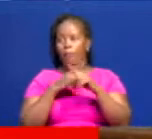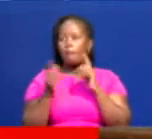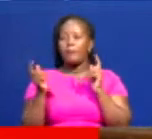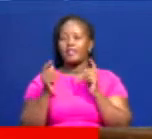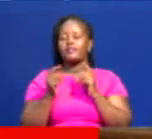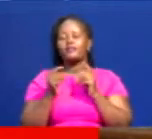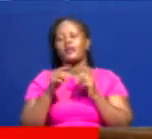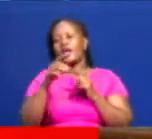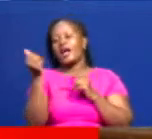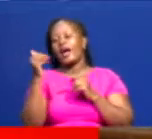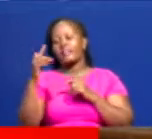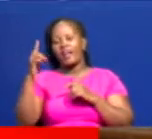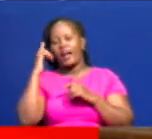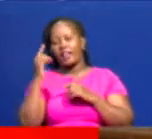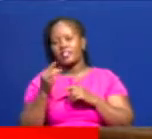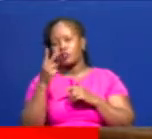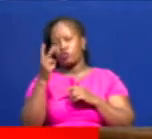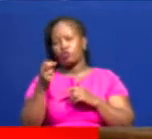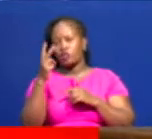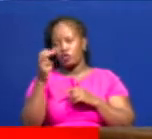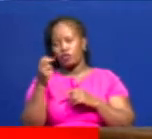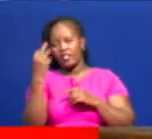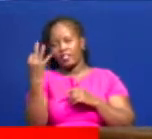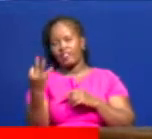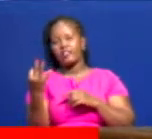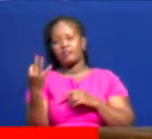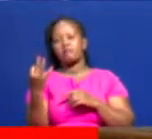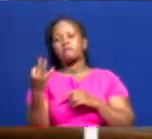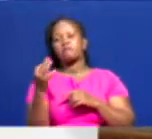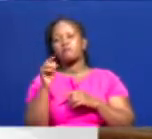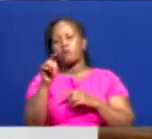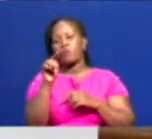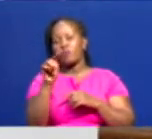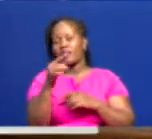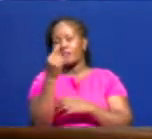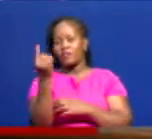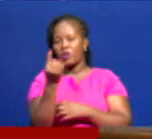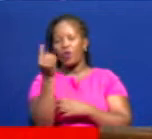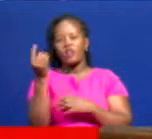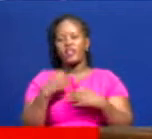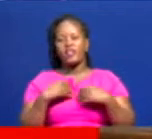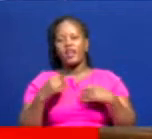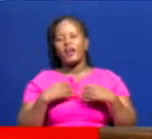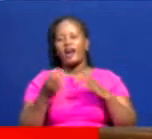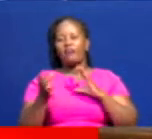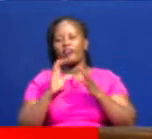Act of 2023, it only has estimates